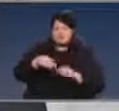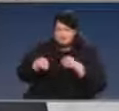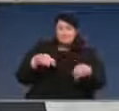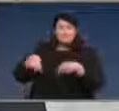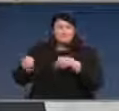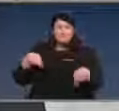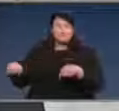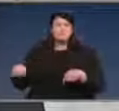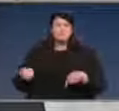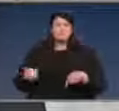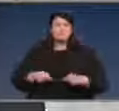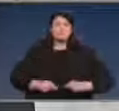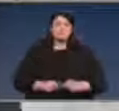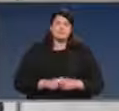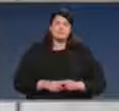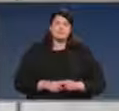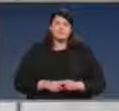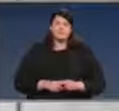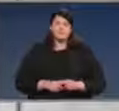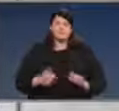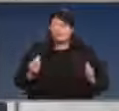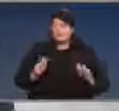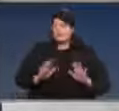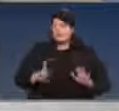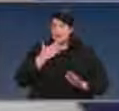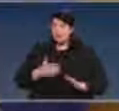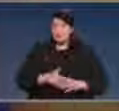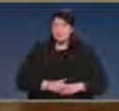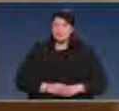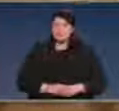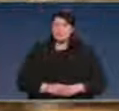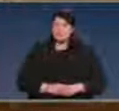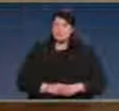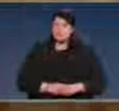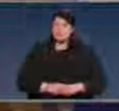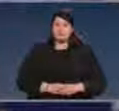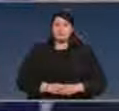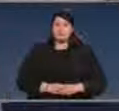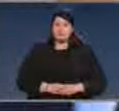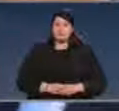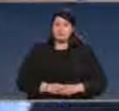emergency management colleagues. So I might leave it there, PM. Thank you, Professor.